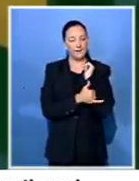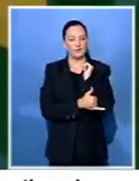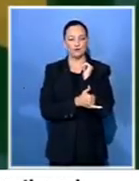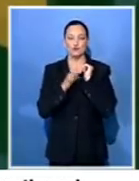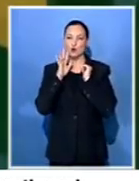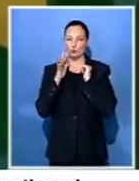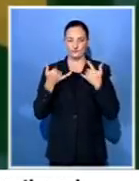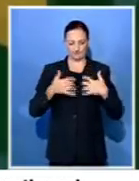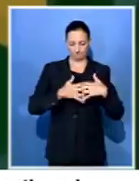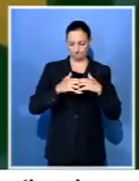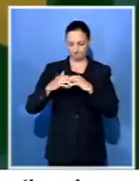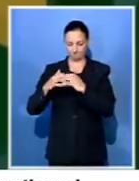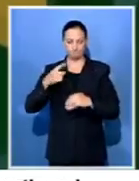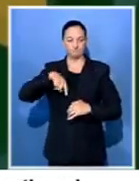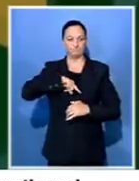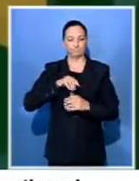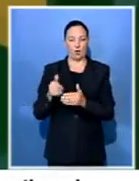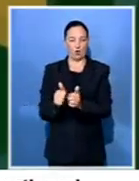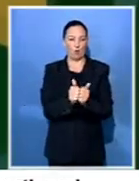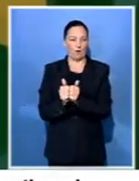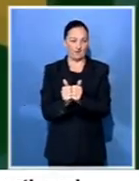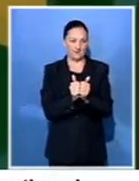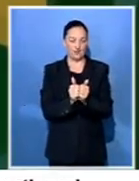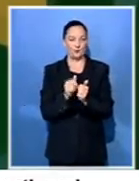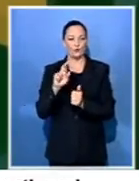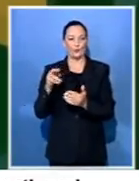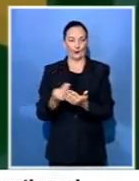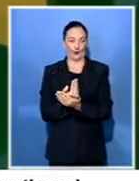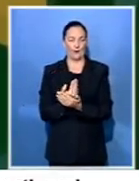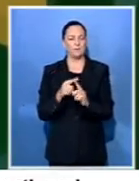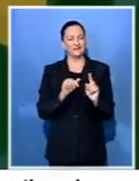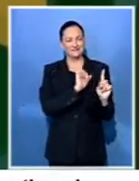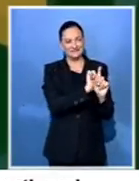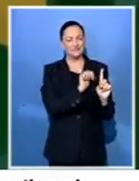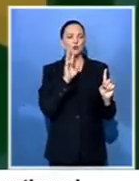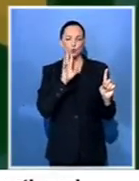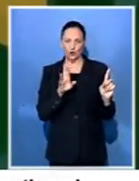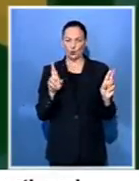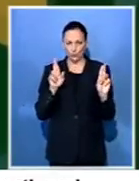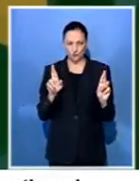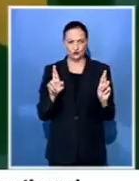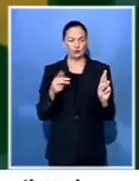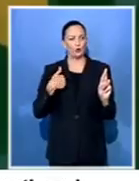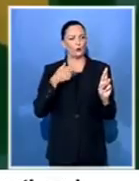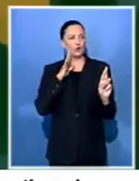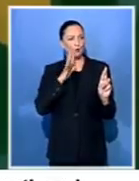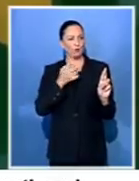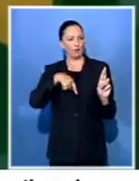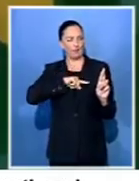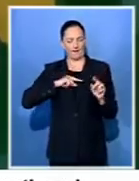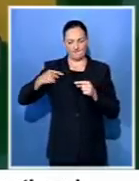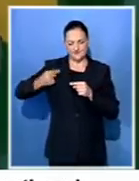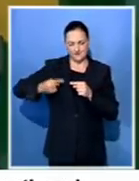revitalize our organization. As he would have wished, we will intensify our